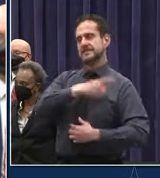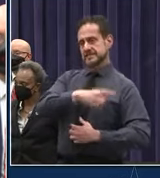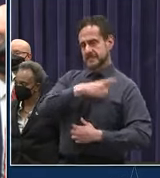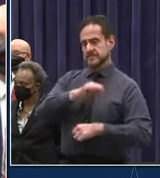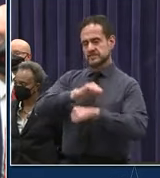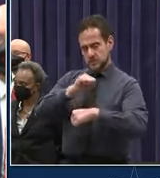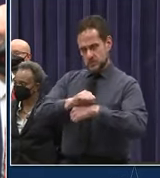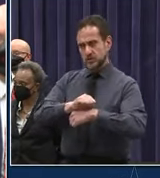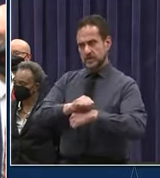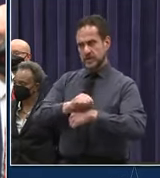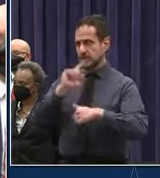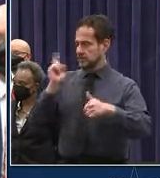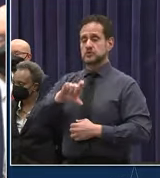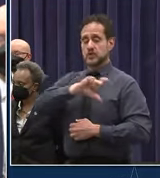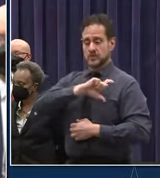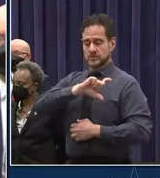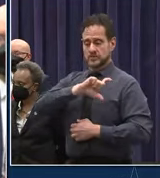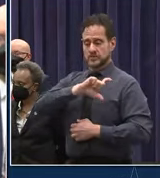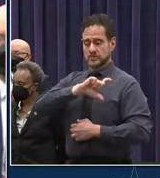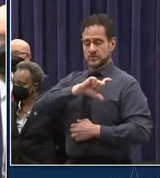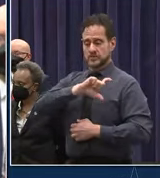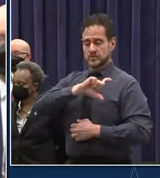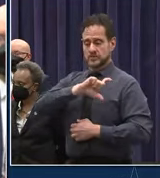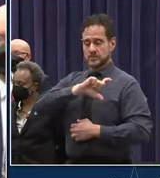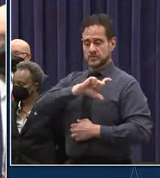one, and the community's small